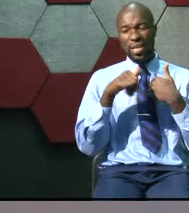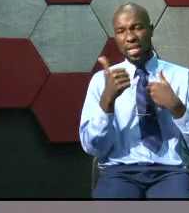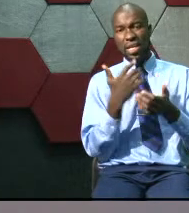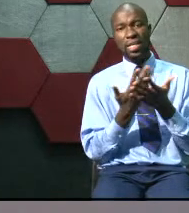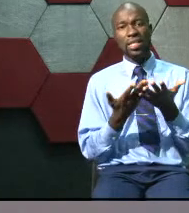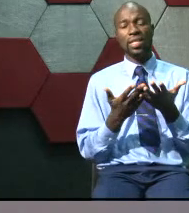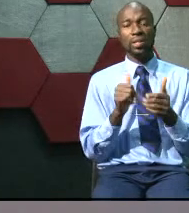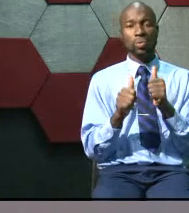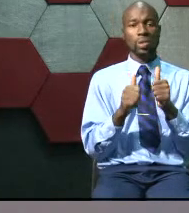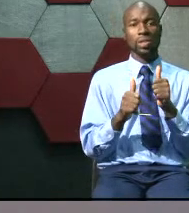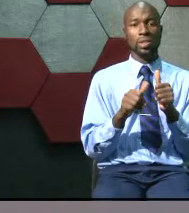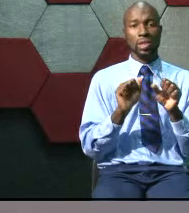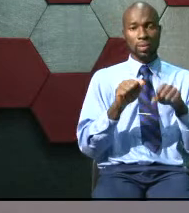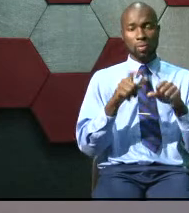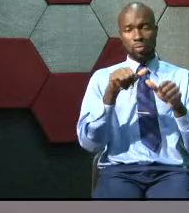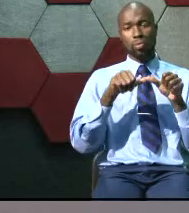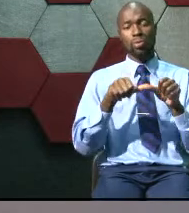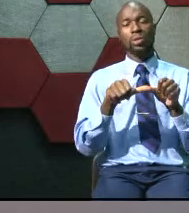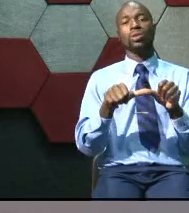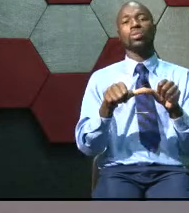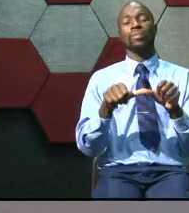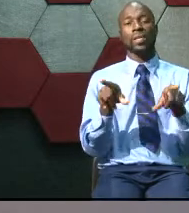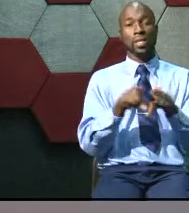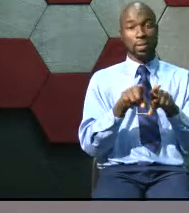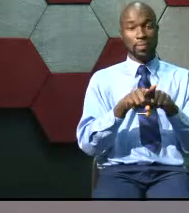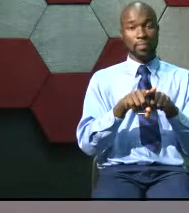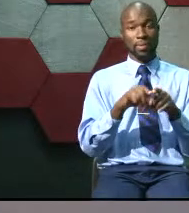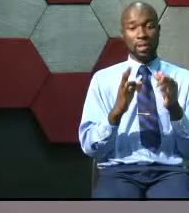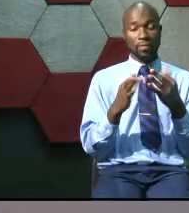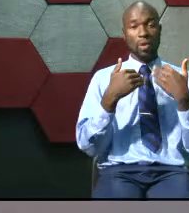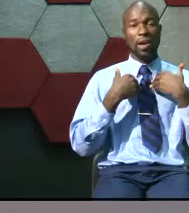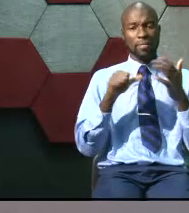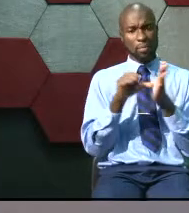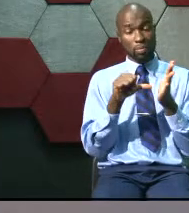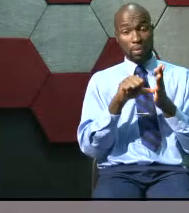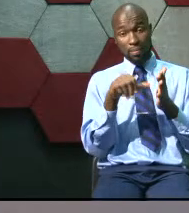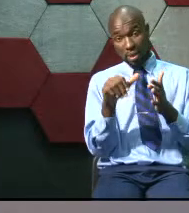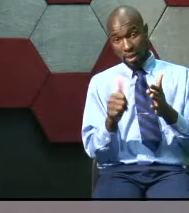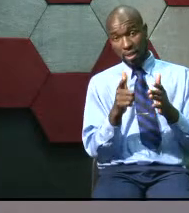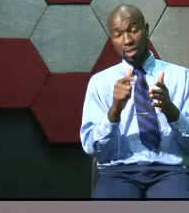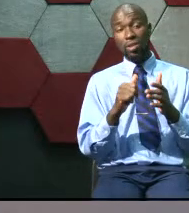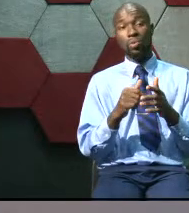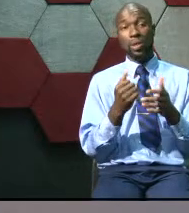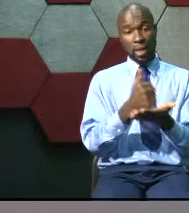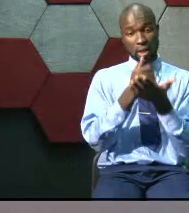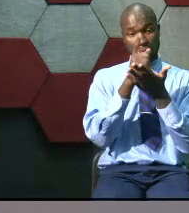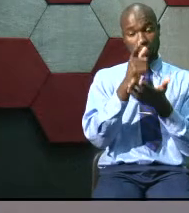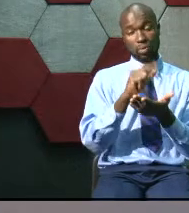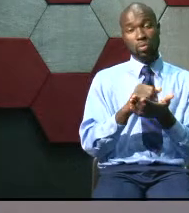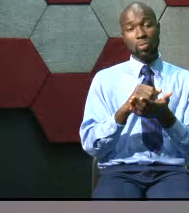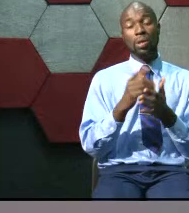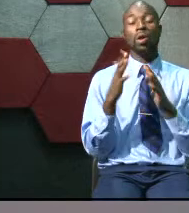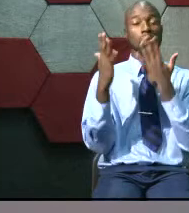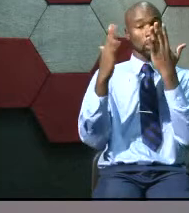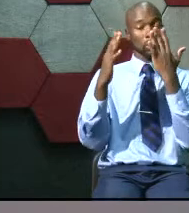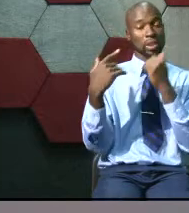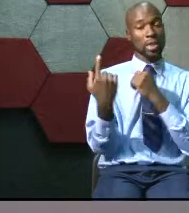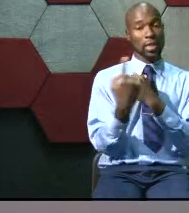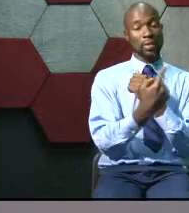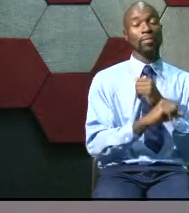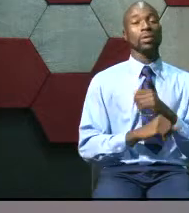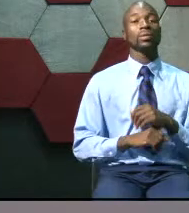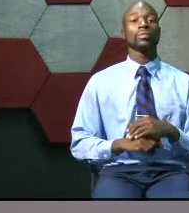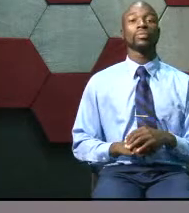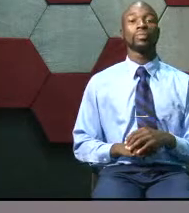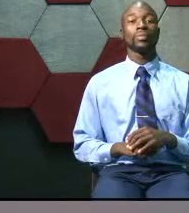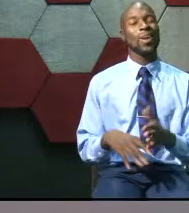can be able to be continued, and that if you have any problems, that can be able to sort you out. So congratulations to everyone.